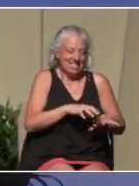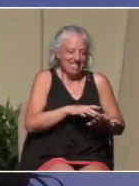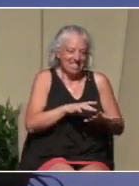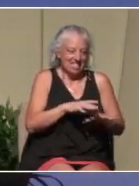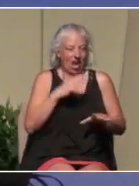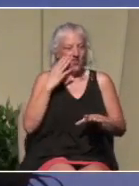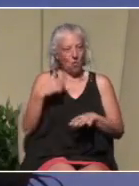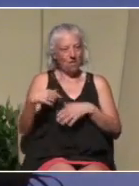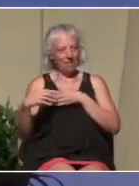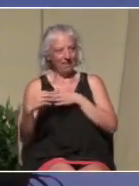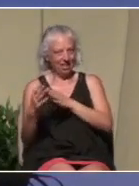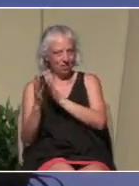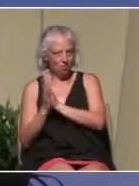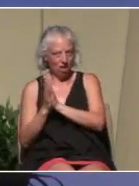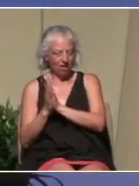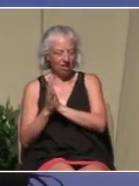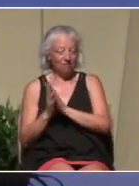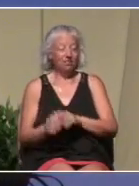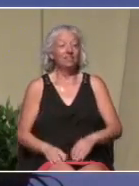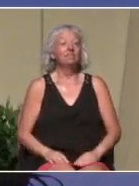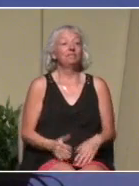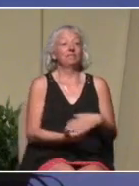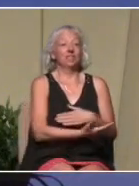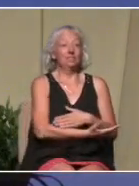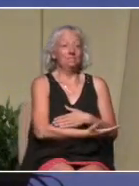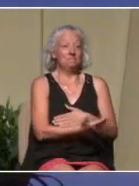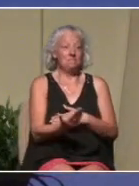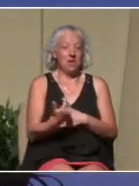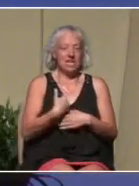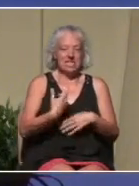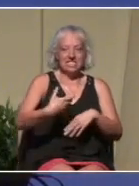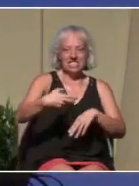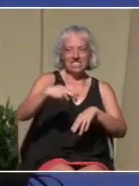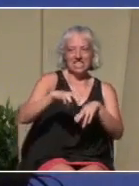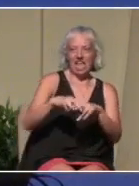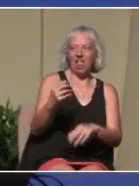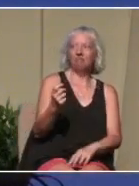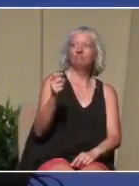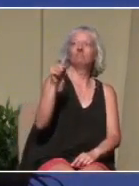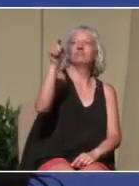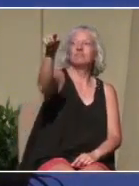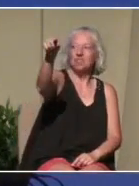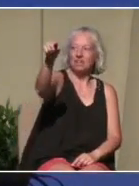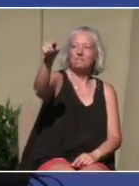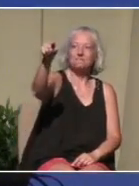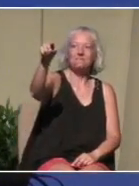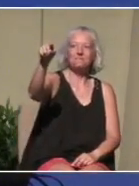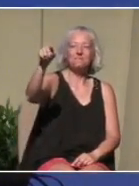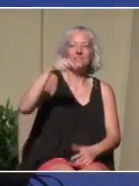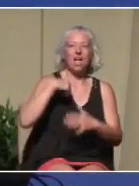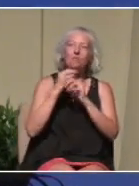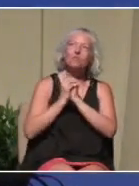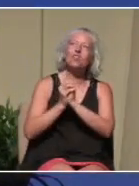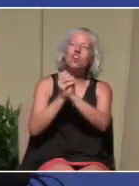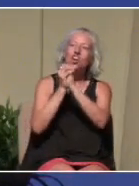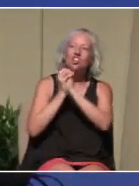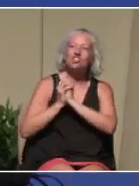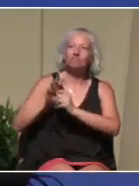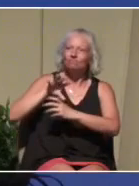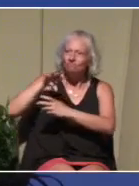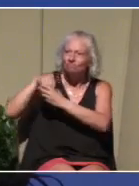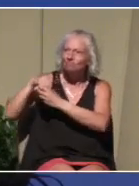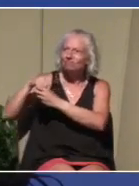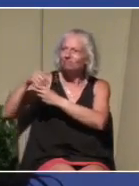prayer, but every morning that I sit in the congregation and worship along with the worship